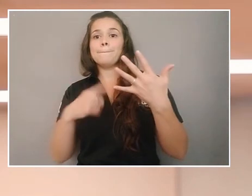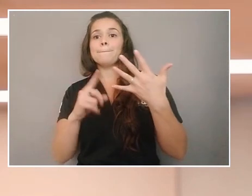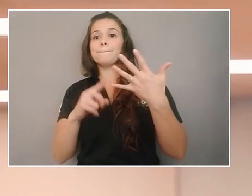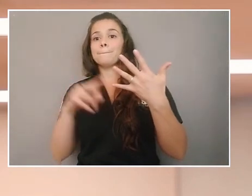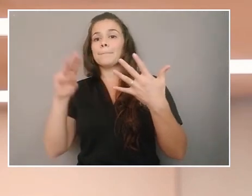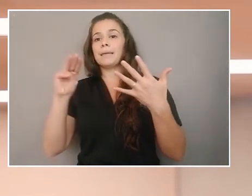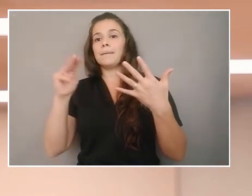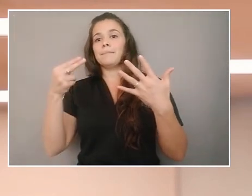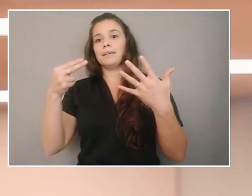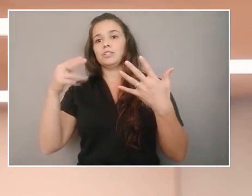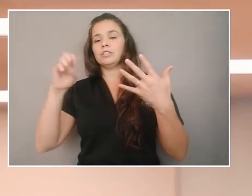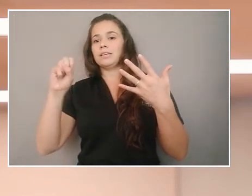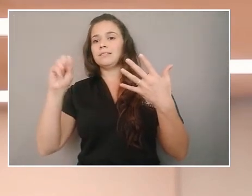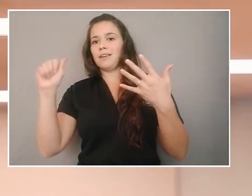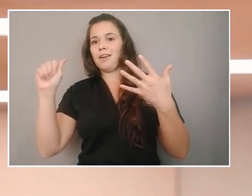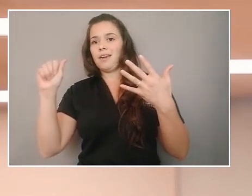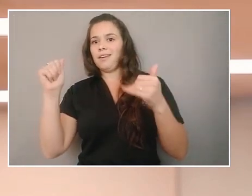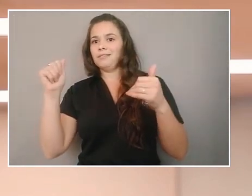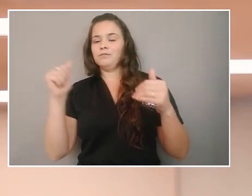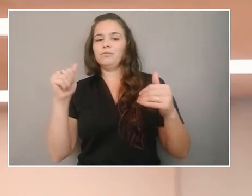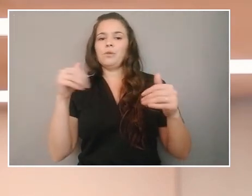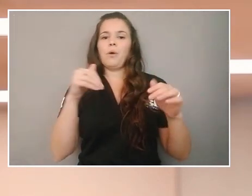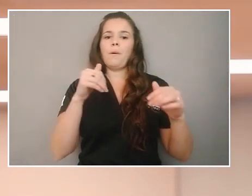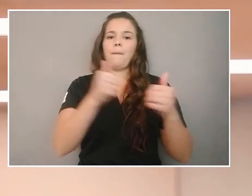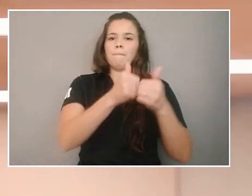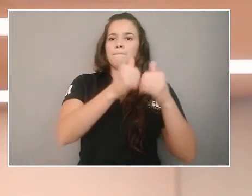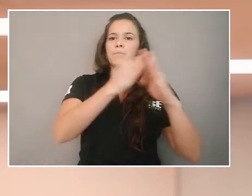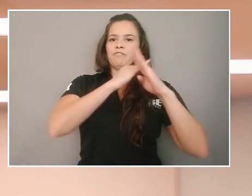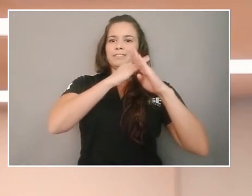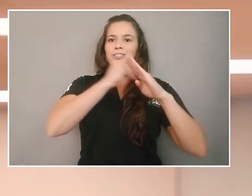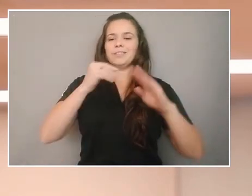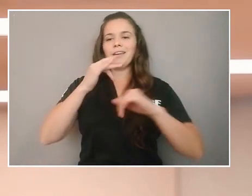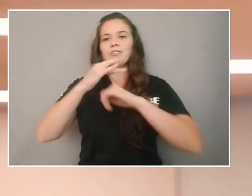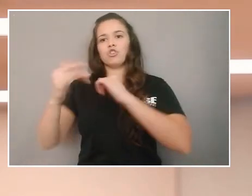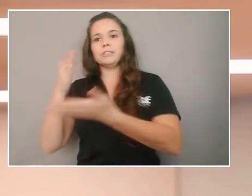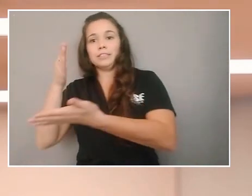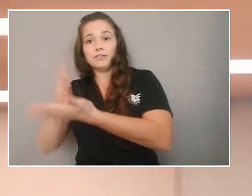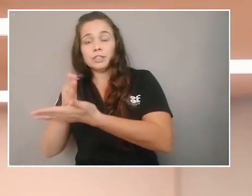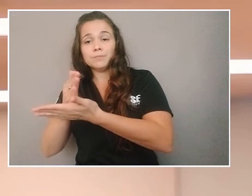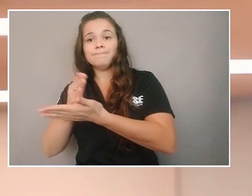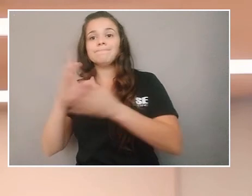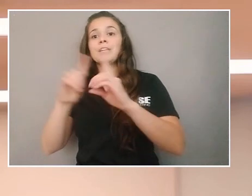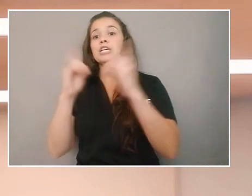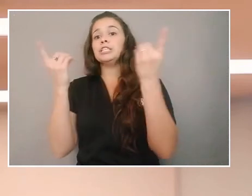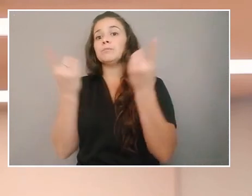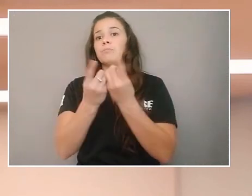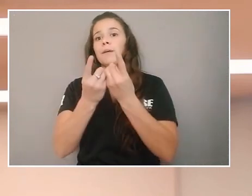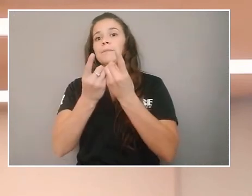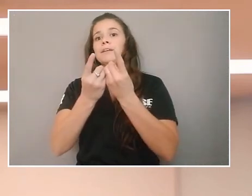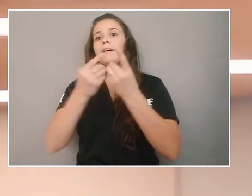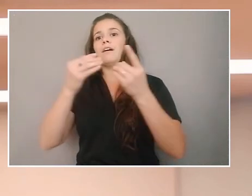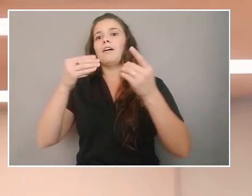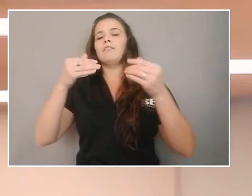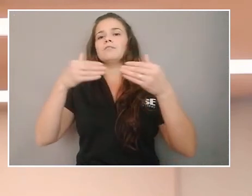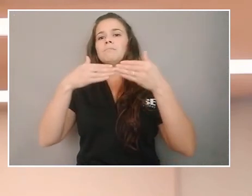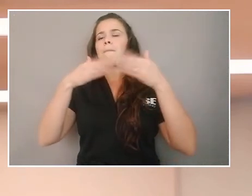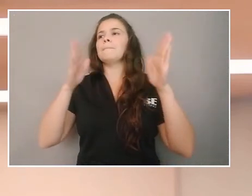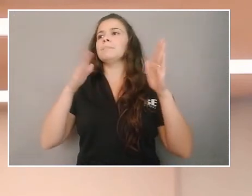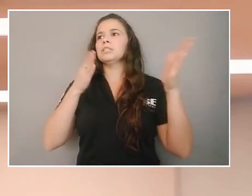MHSA Prevention and Early Intervention, Department of Public and Social Services, Hope